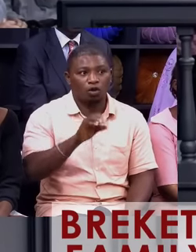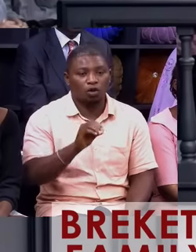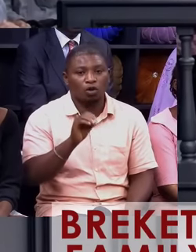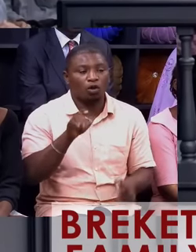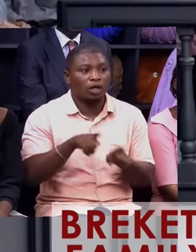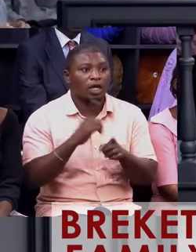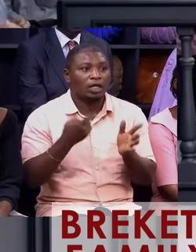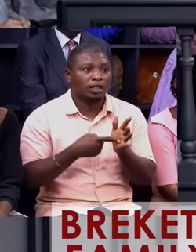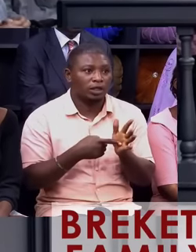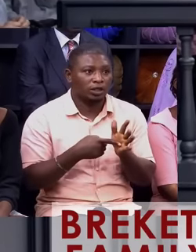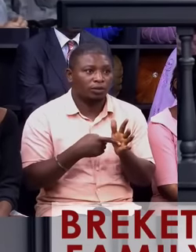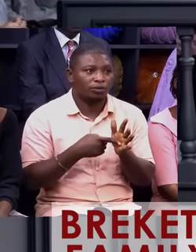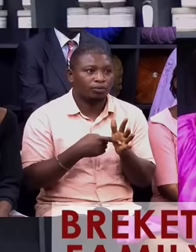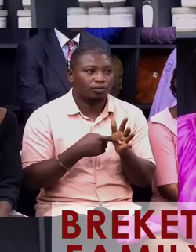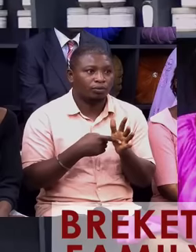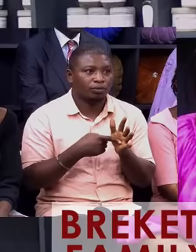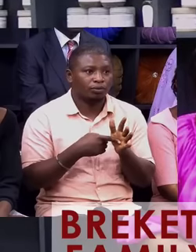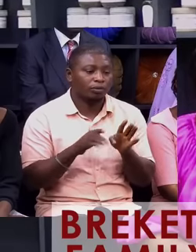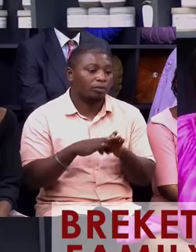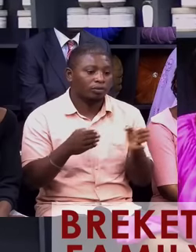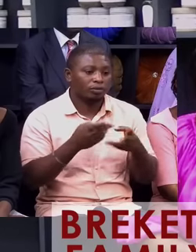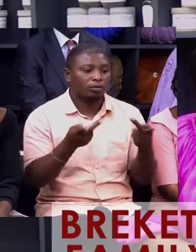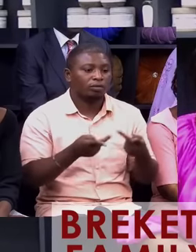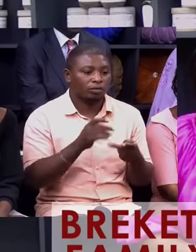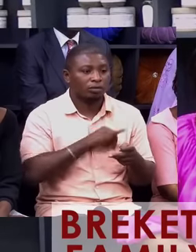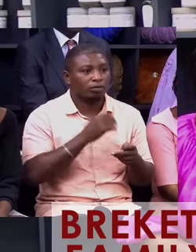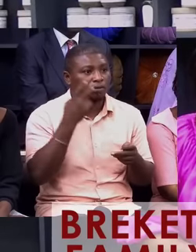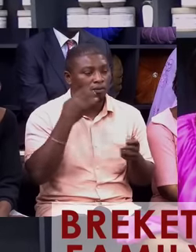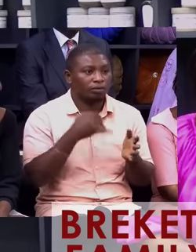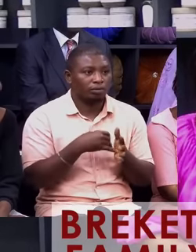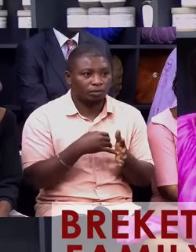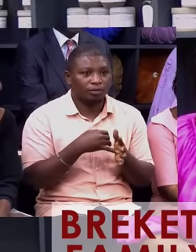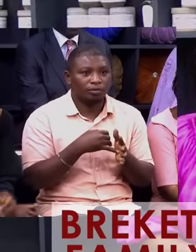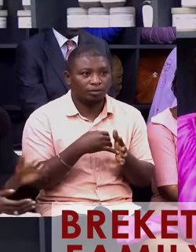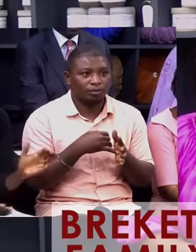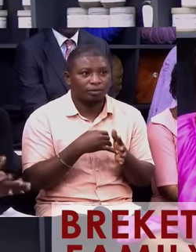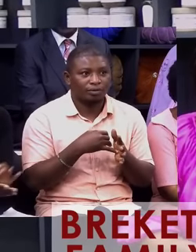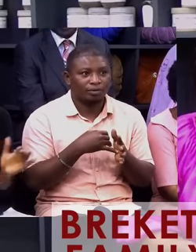in Abuja but ever open court I see it